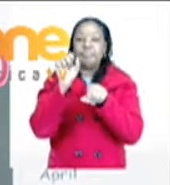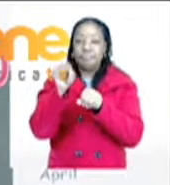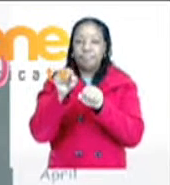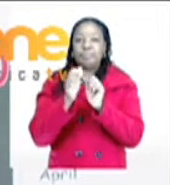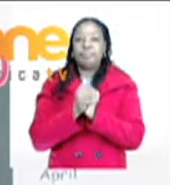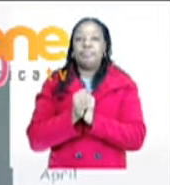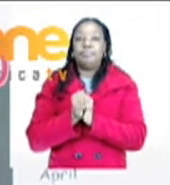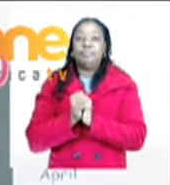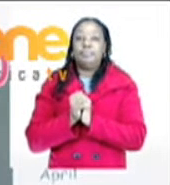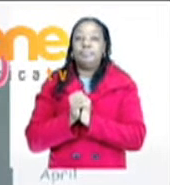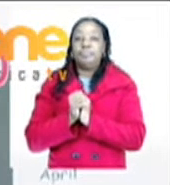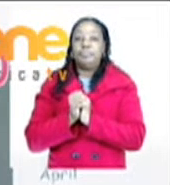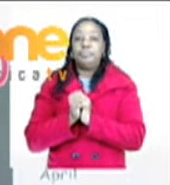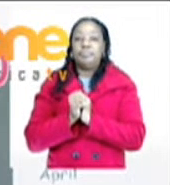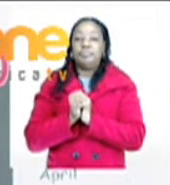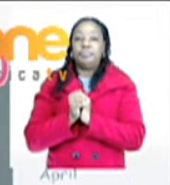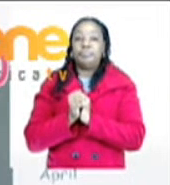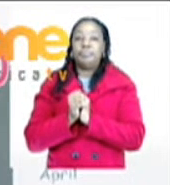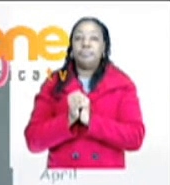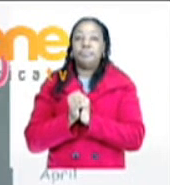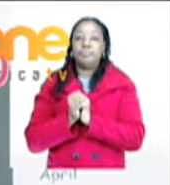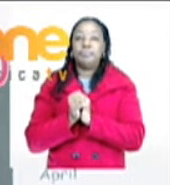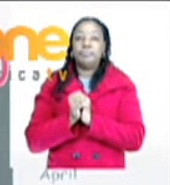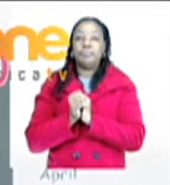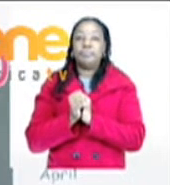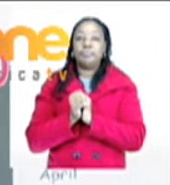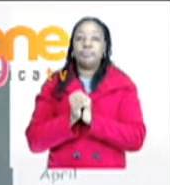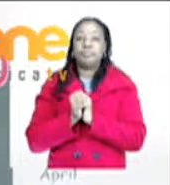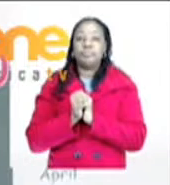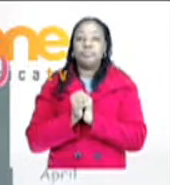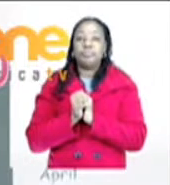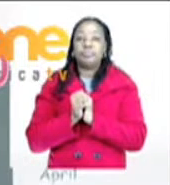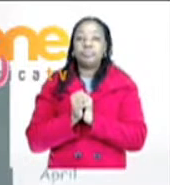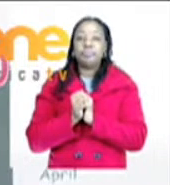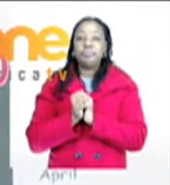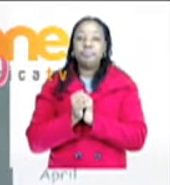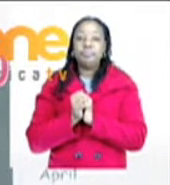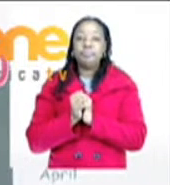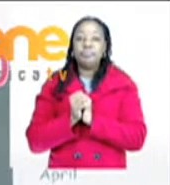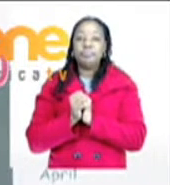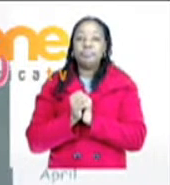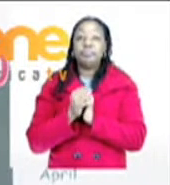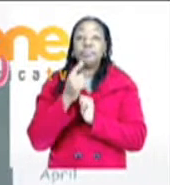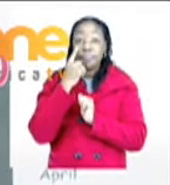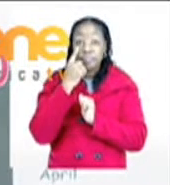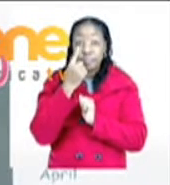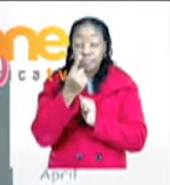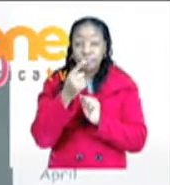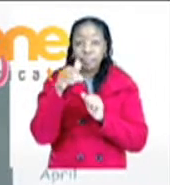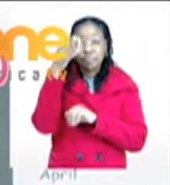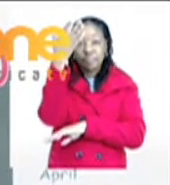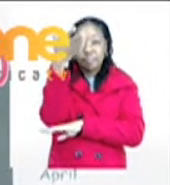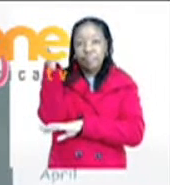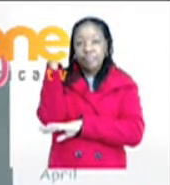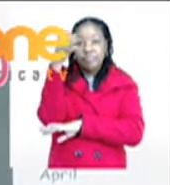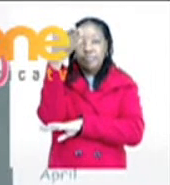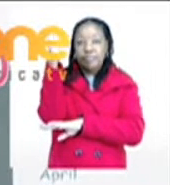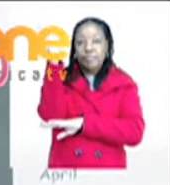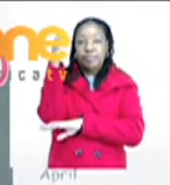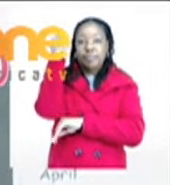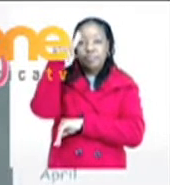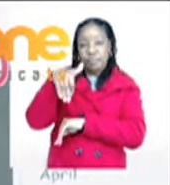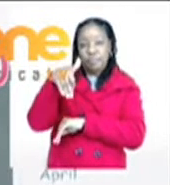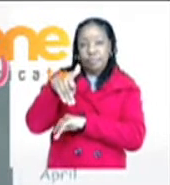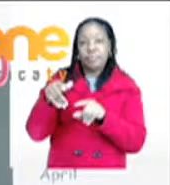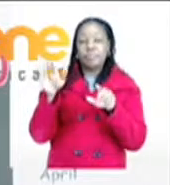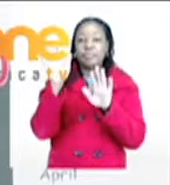board behind me, you are able to see the Namibian flag colored in the correct way according to